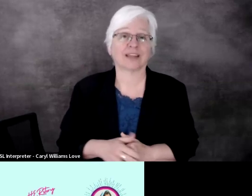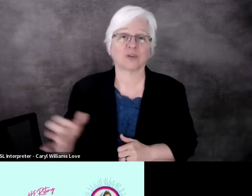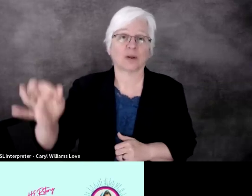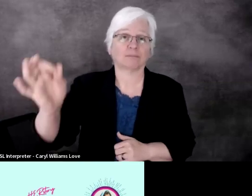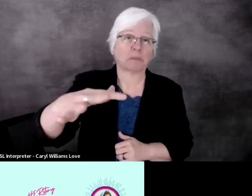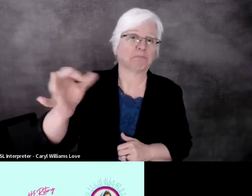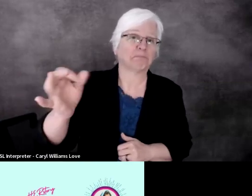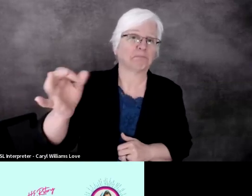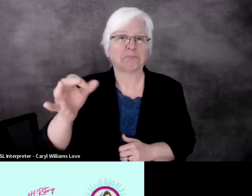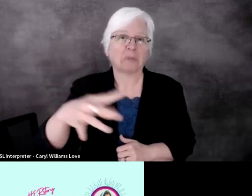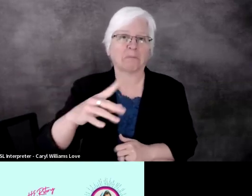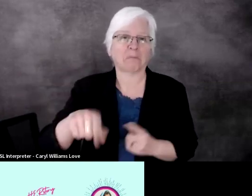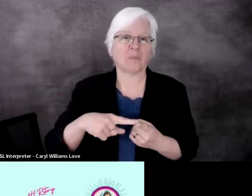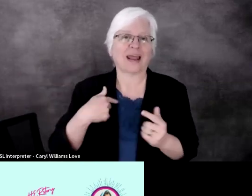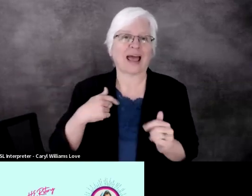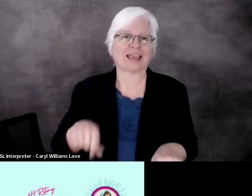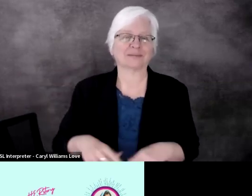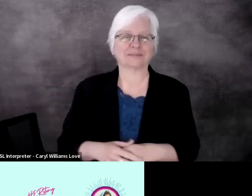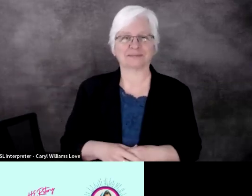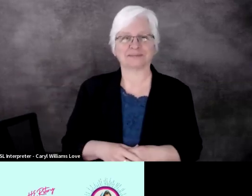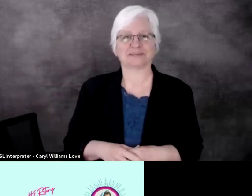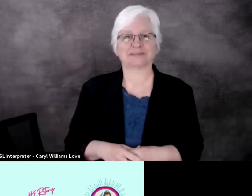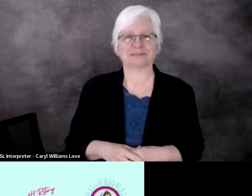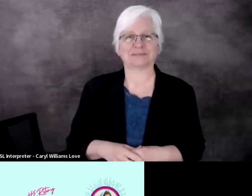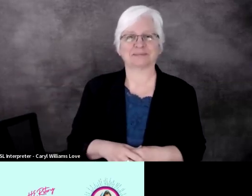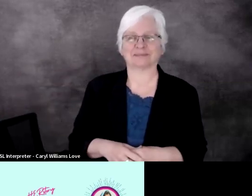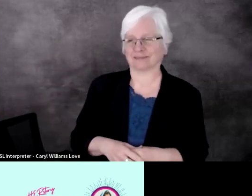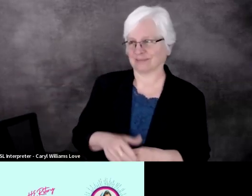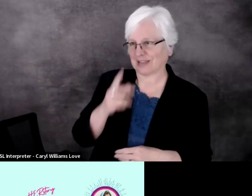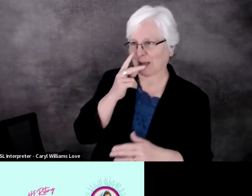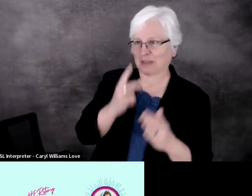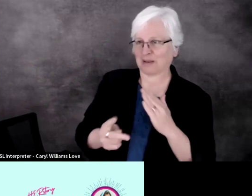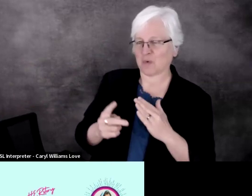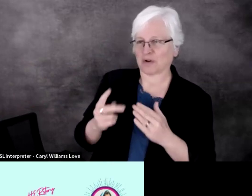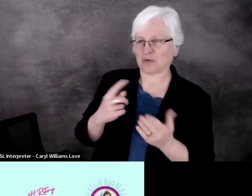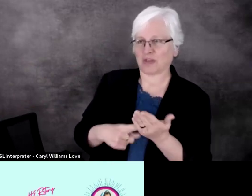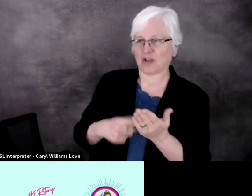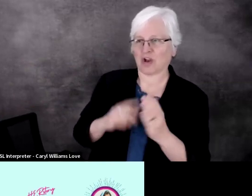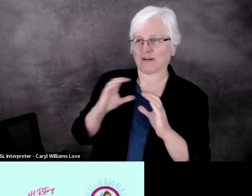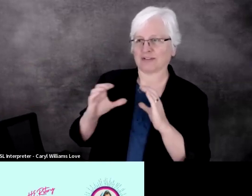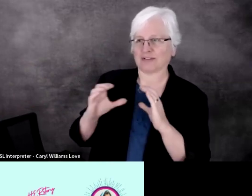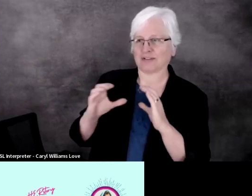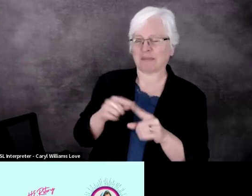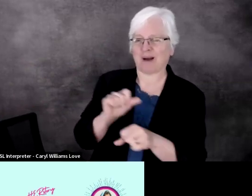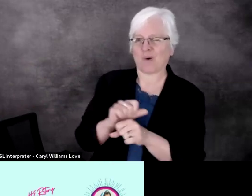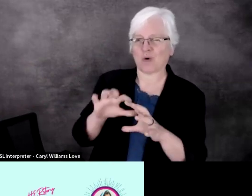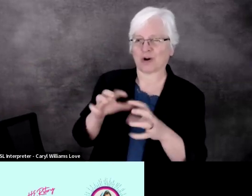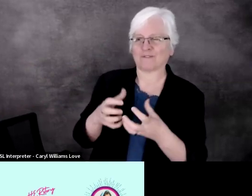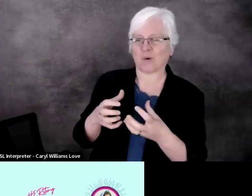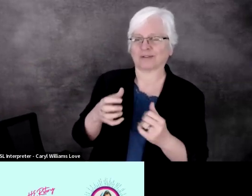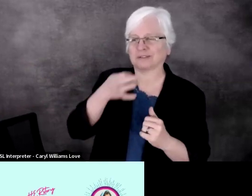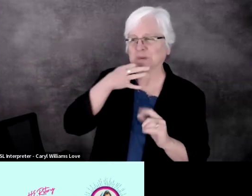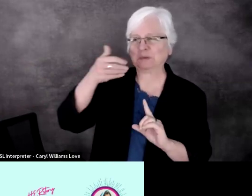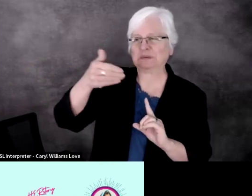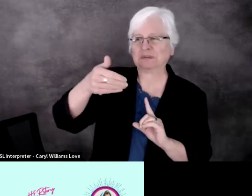every chance I get. I am really looking forward to our conversation about workforce in the coming months, Michelle, and all the things that you will